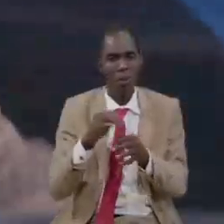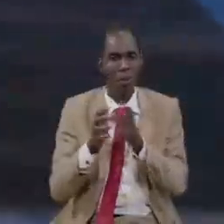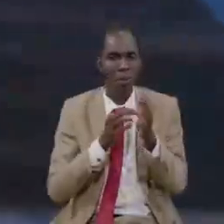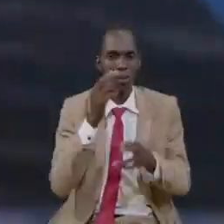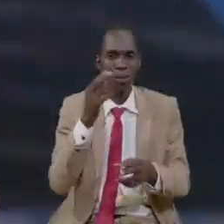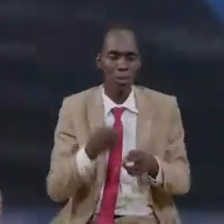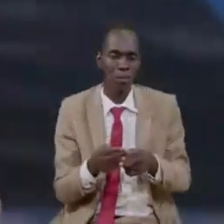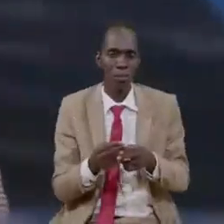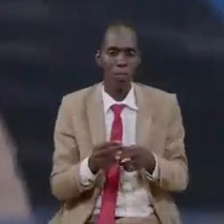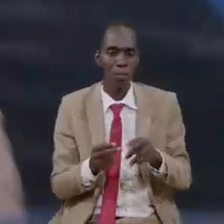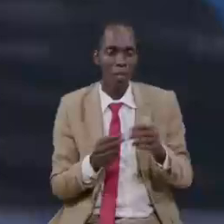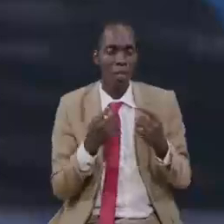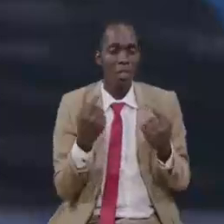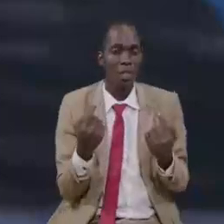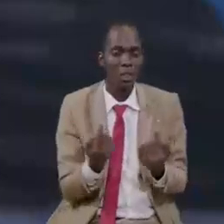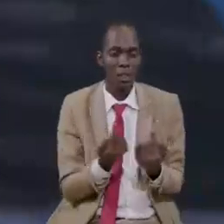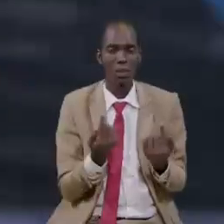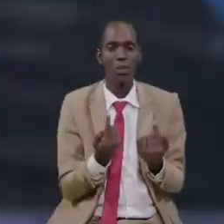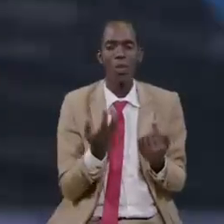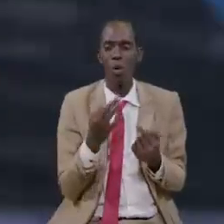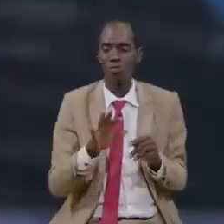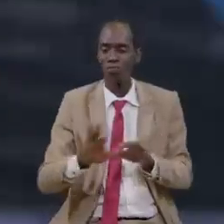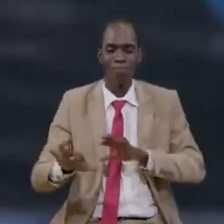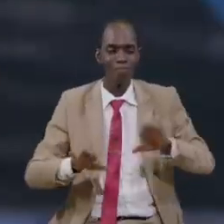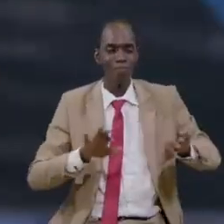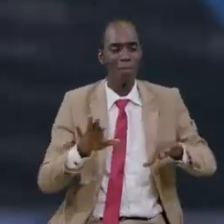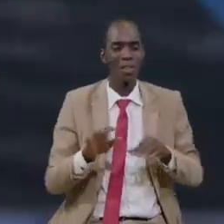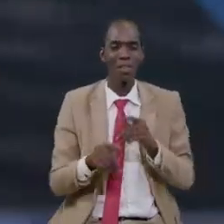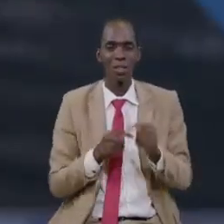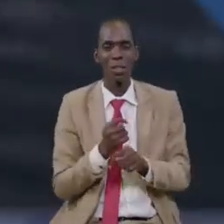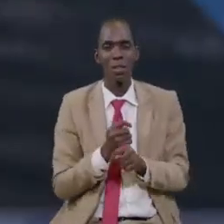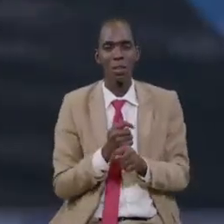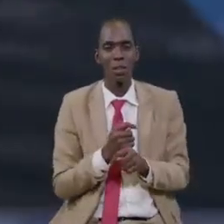of every type. Actually, sin,